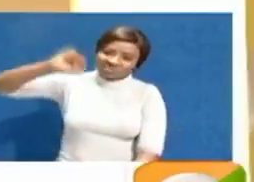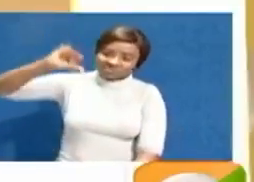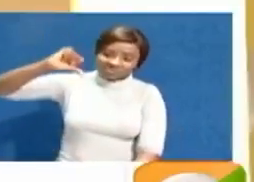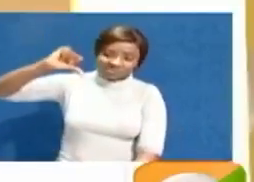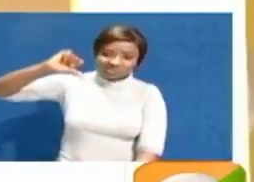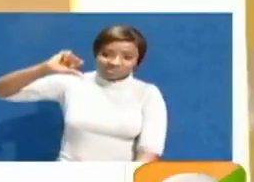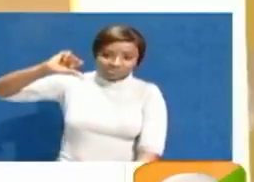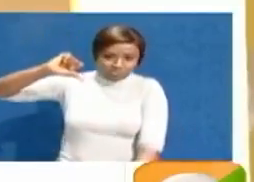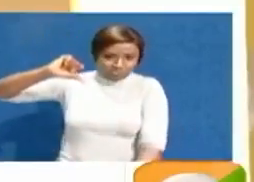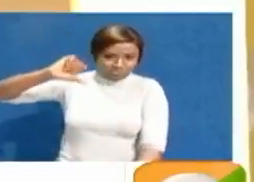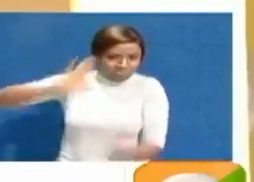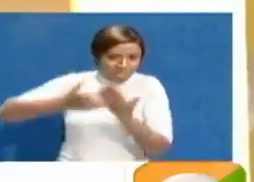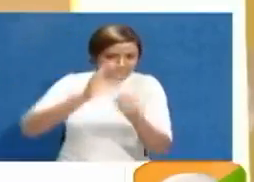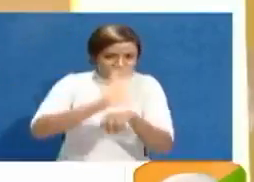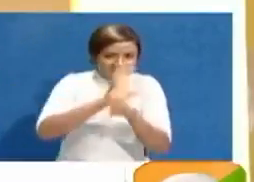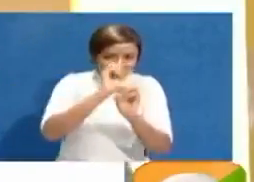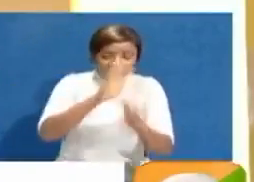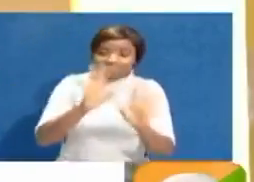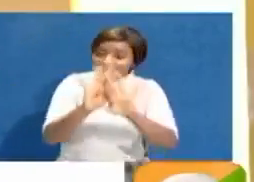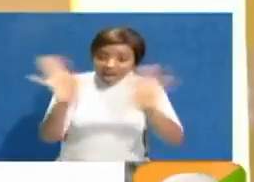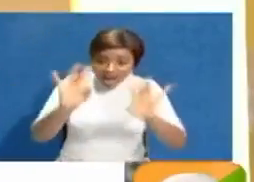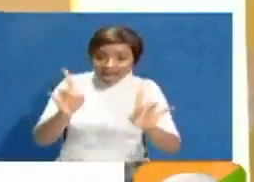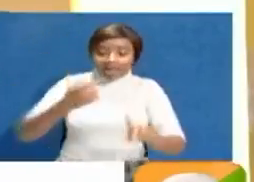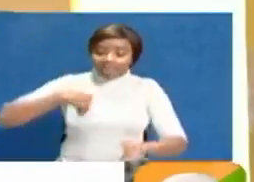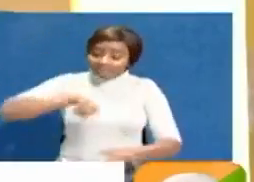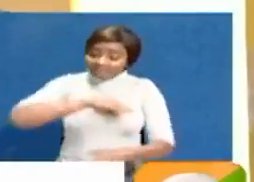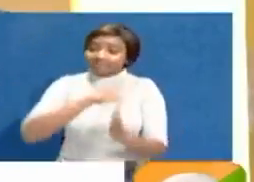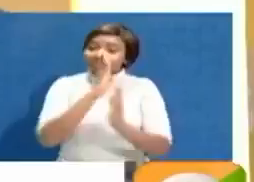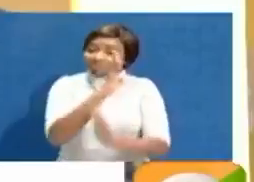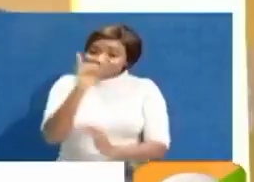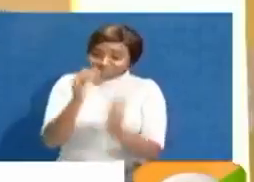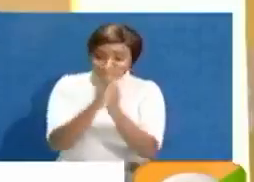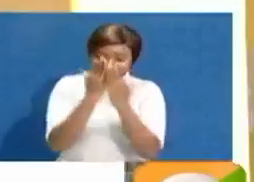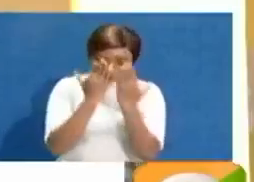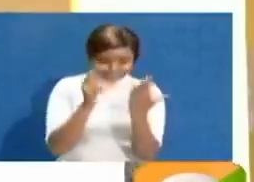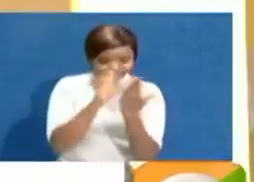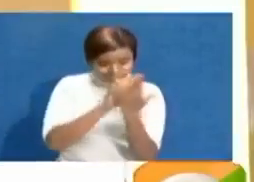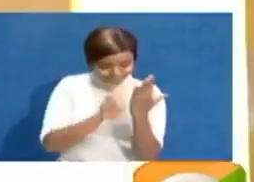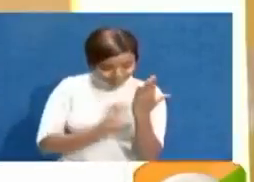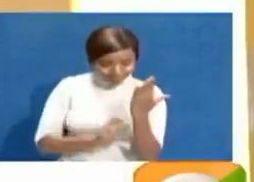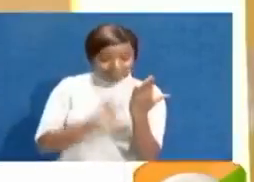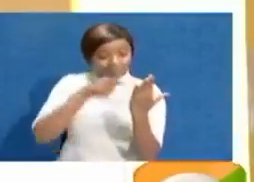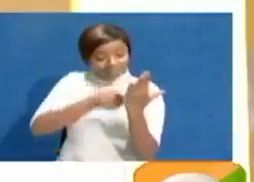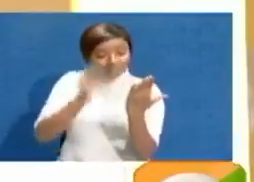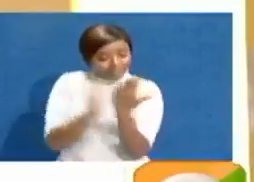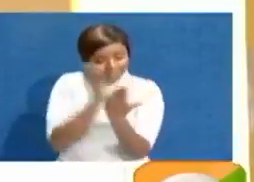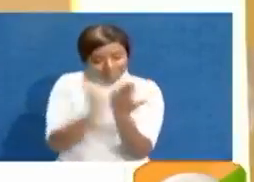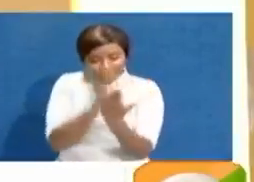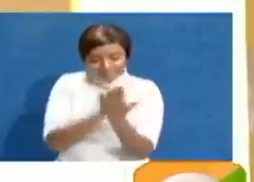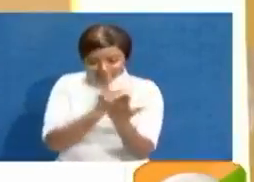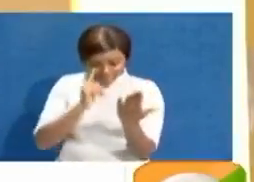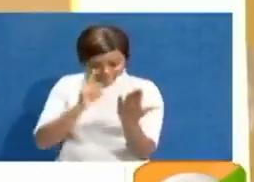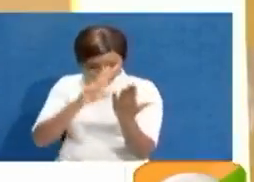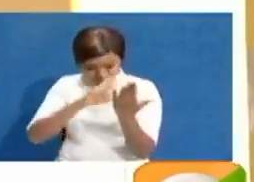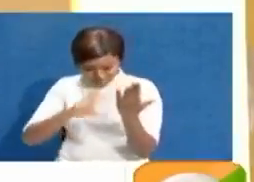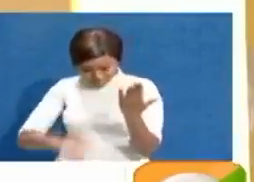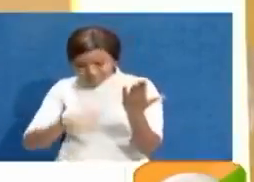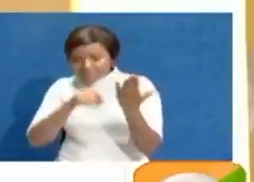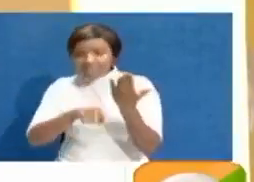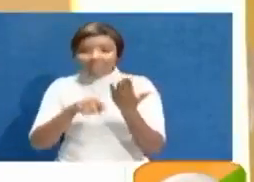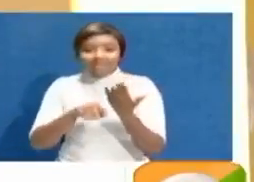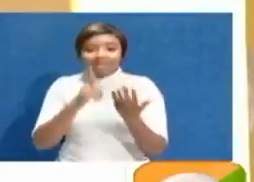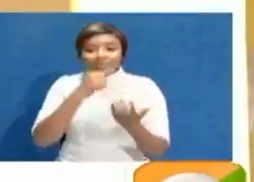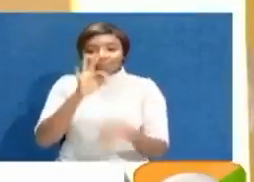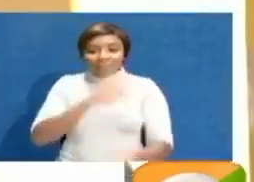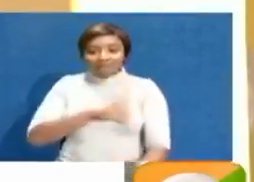church. BBI, sisi nasoma, na ukitolea BBI, ukifata kwa makini, imeandikwa ni